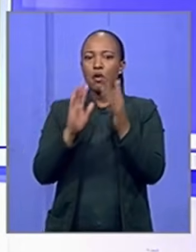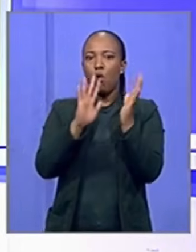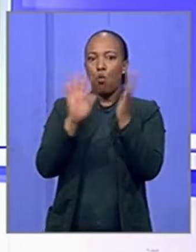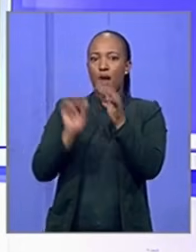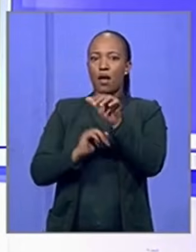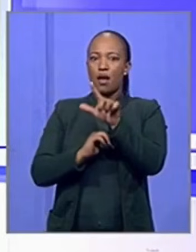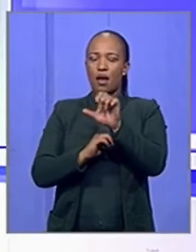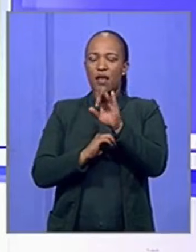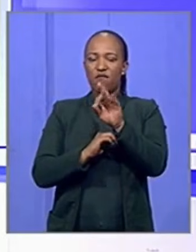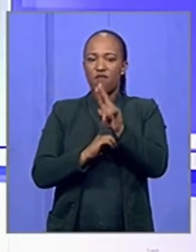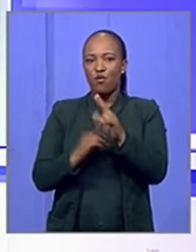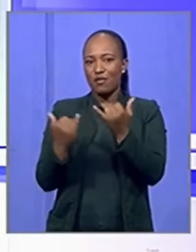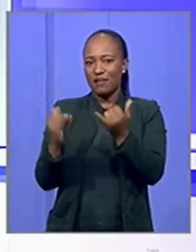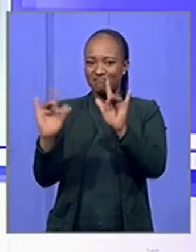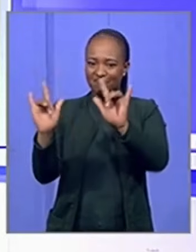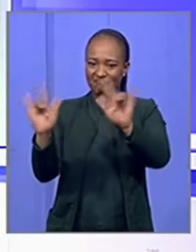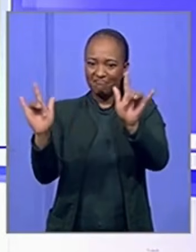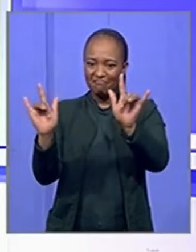bolepi ke yona taba.